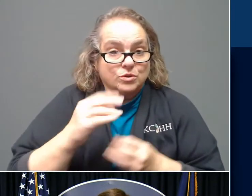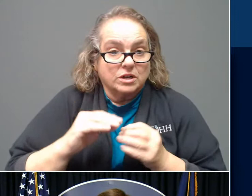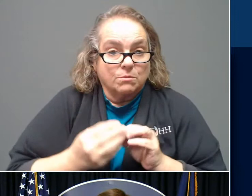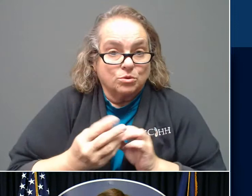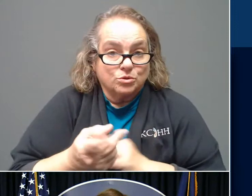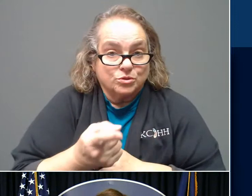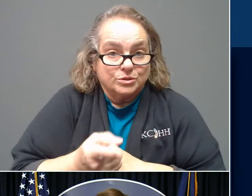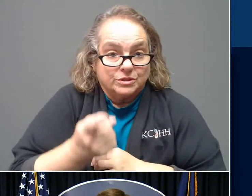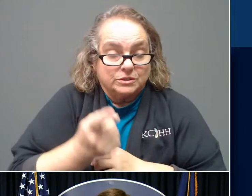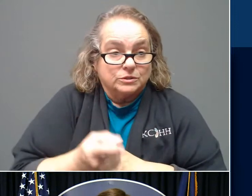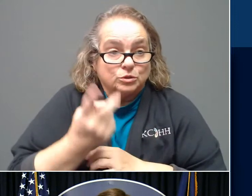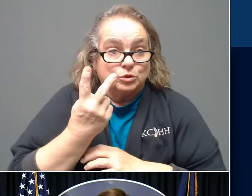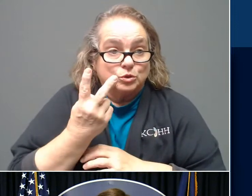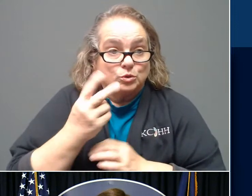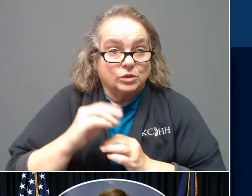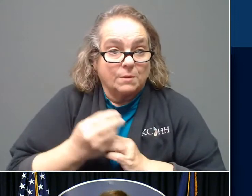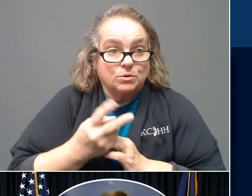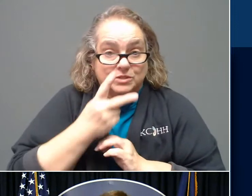that